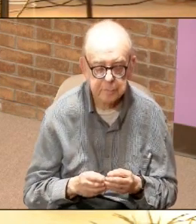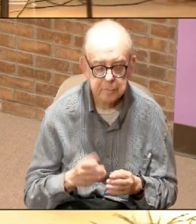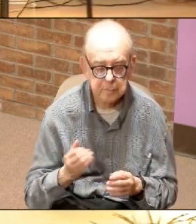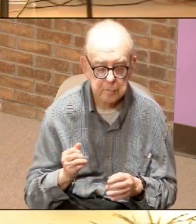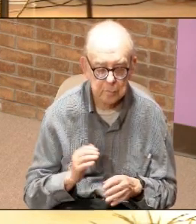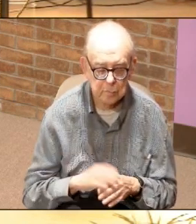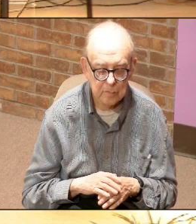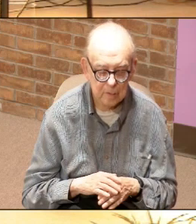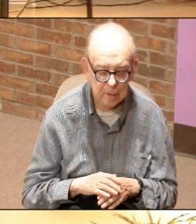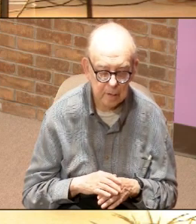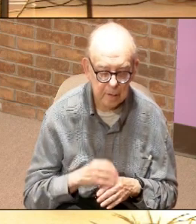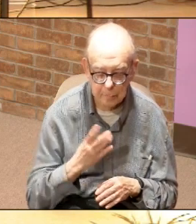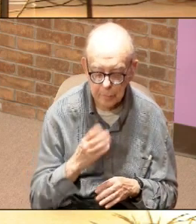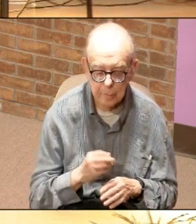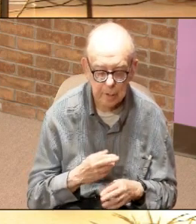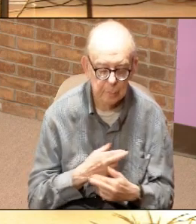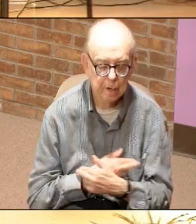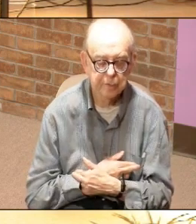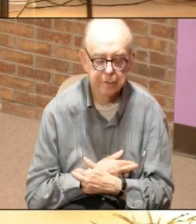better than a beauty rest,